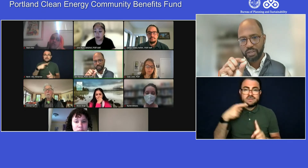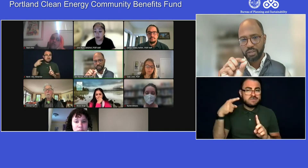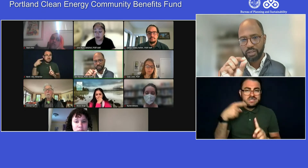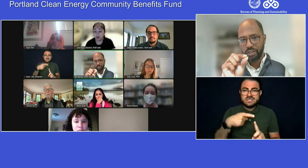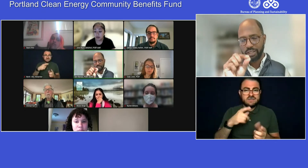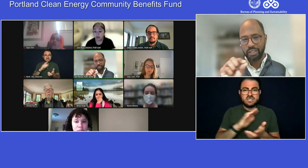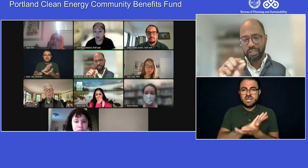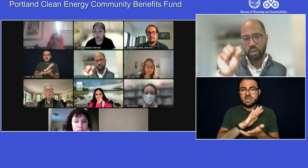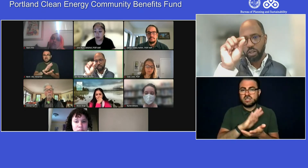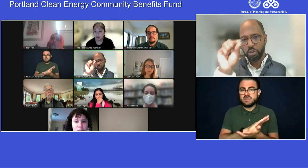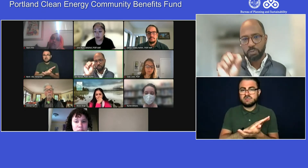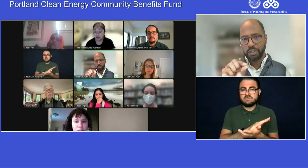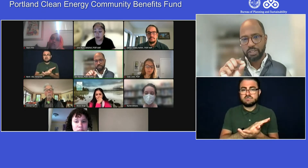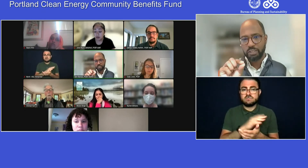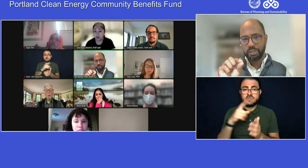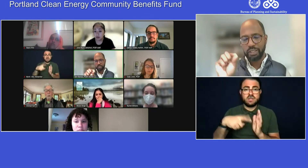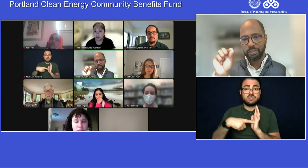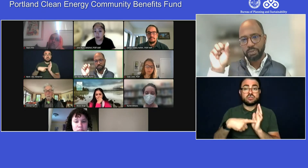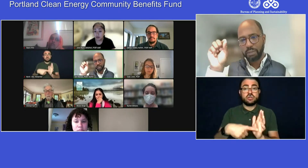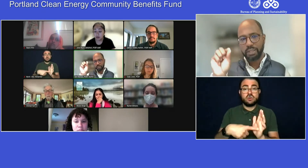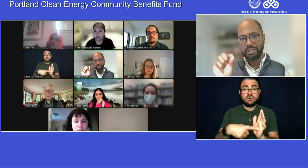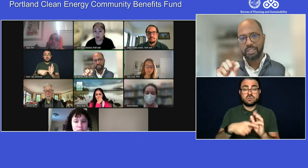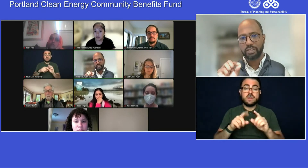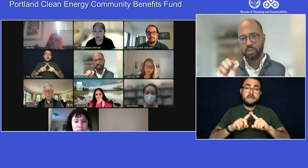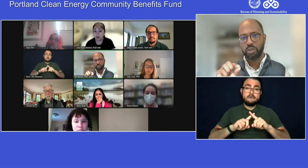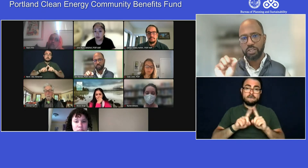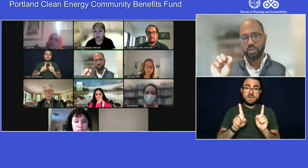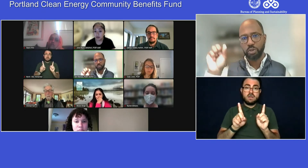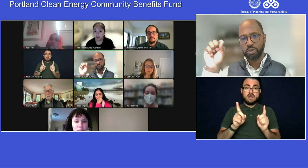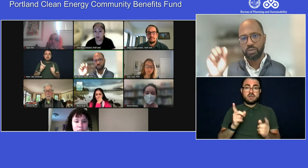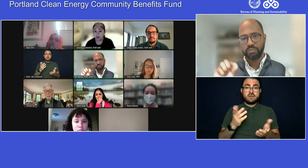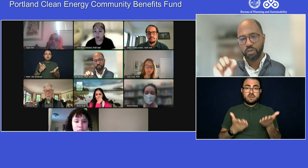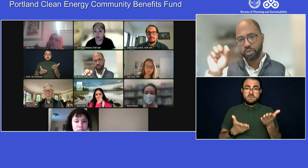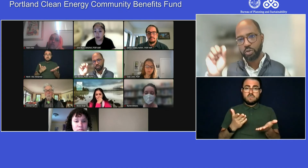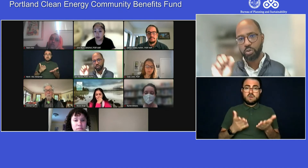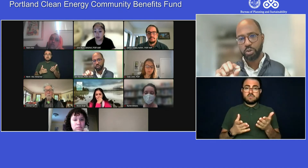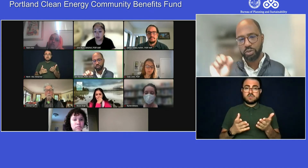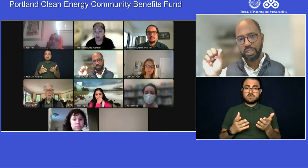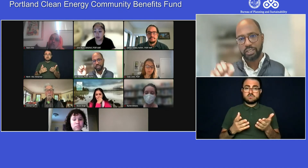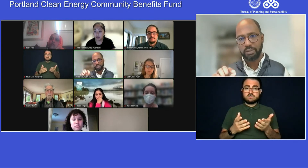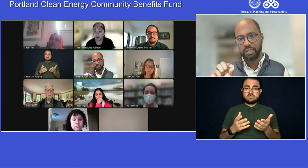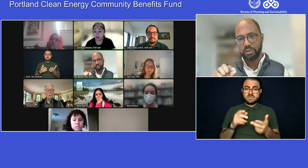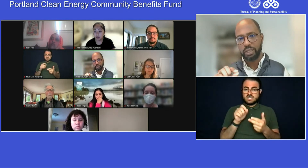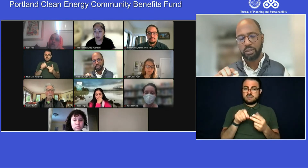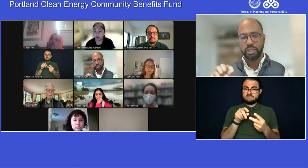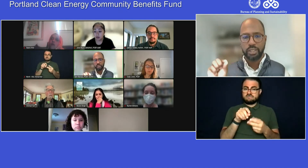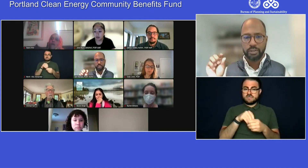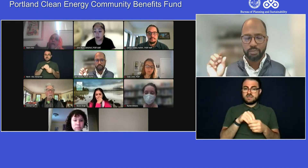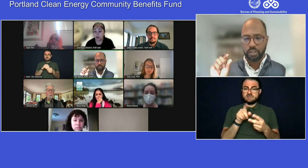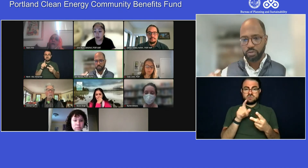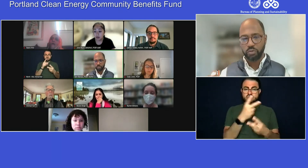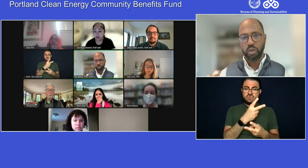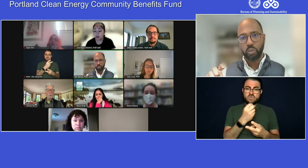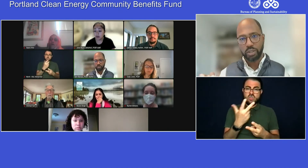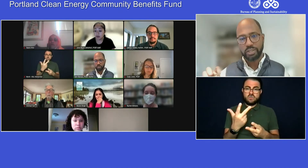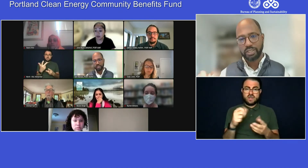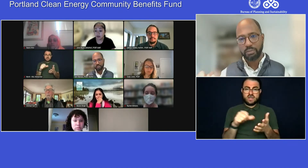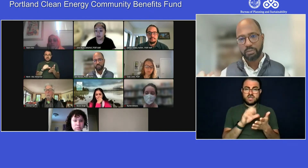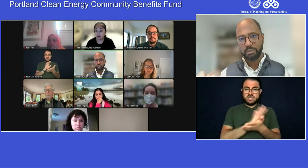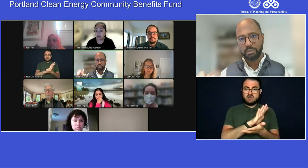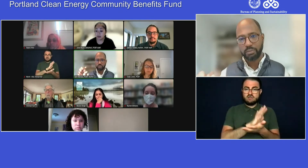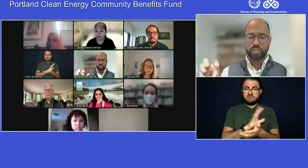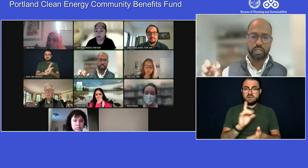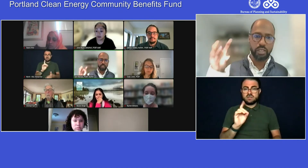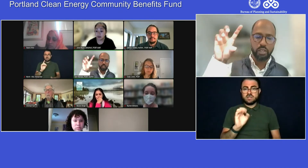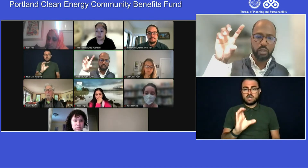to like all those pieces, but it's probably exists across those 2 to 3 documents around the sort of what